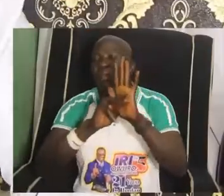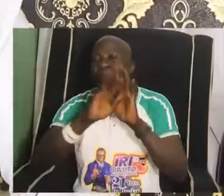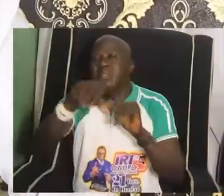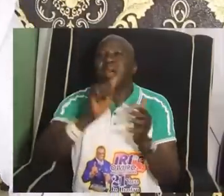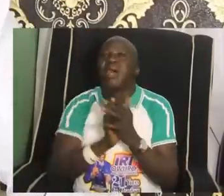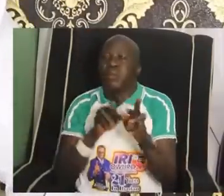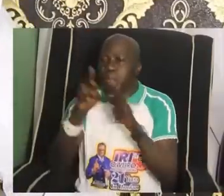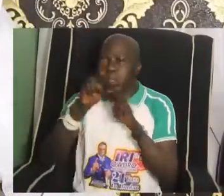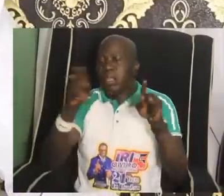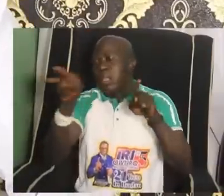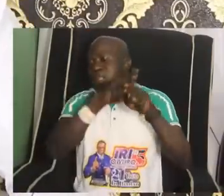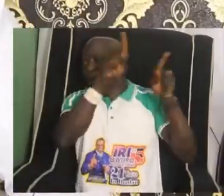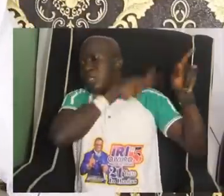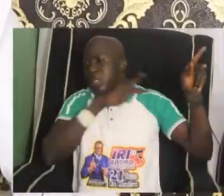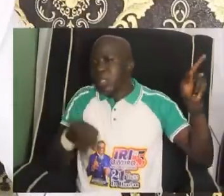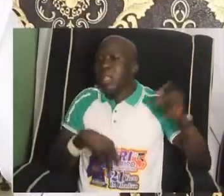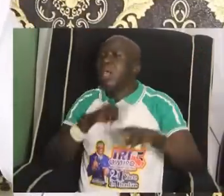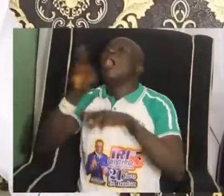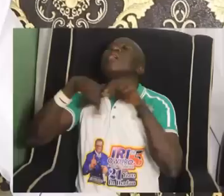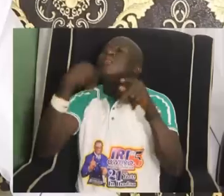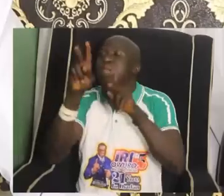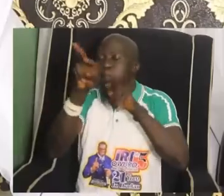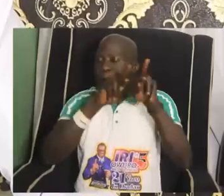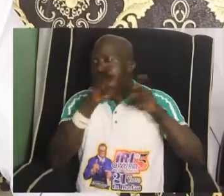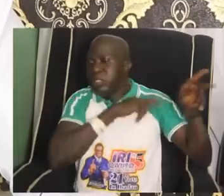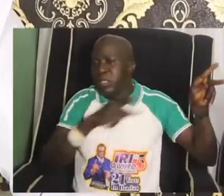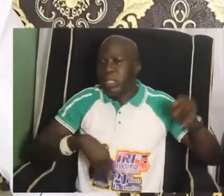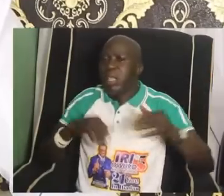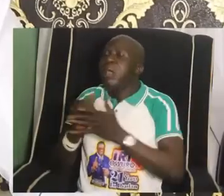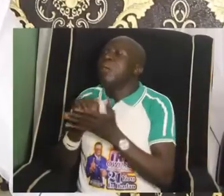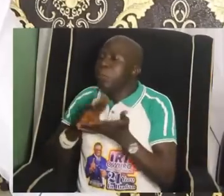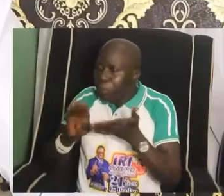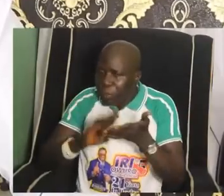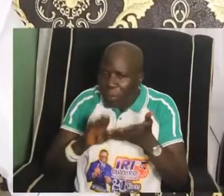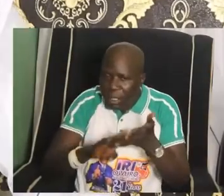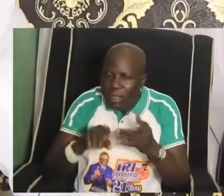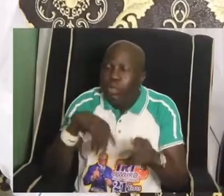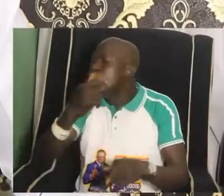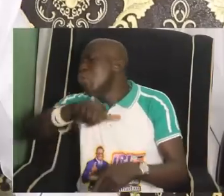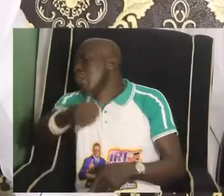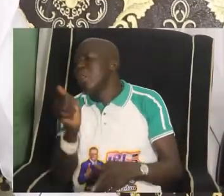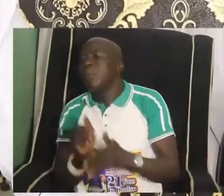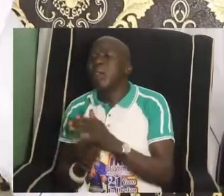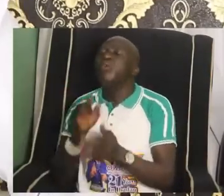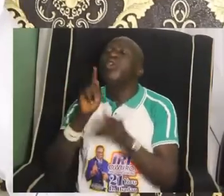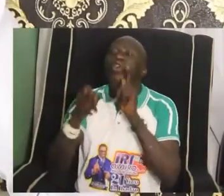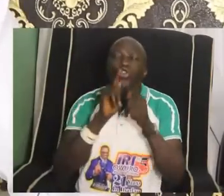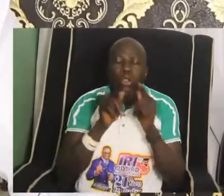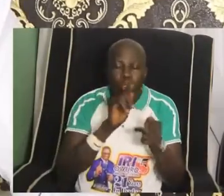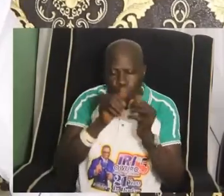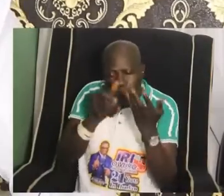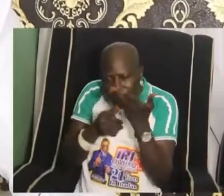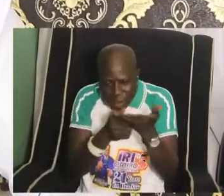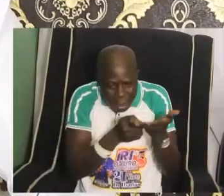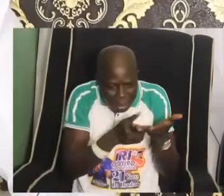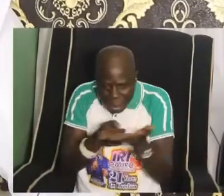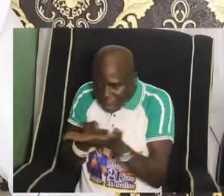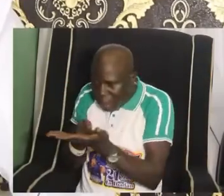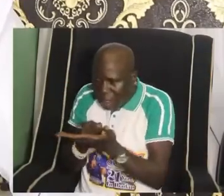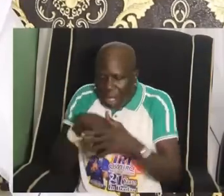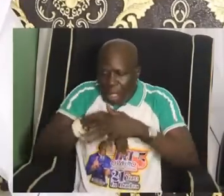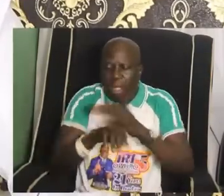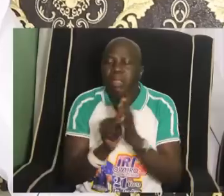life manifests. You reign as King. You reign as King. This is that child will see on messenger